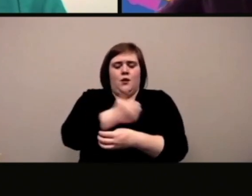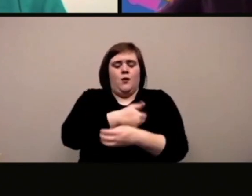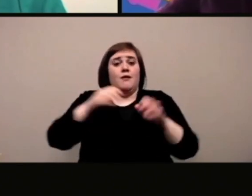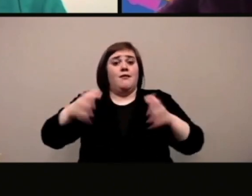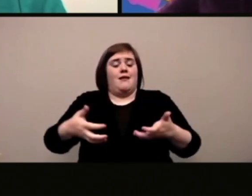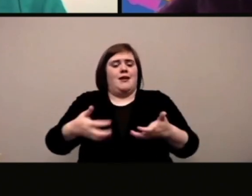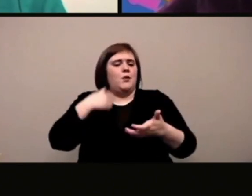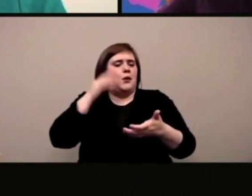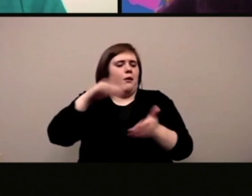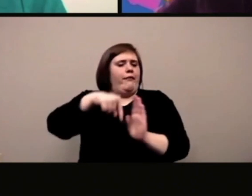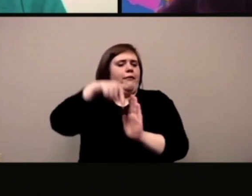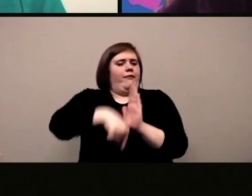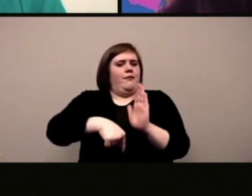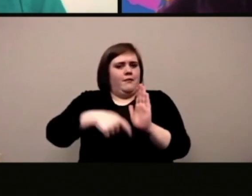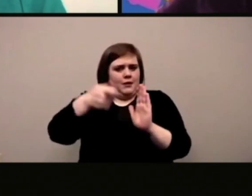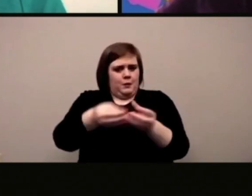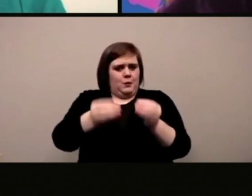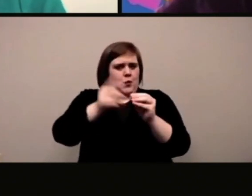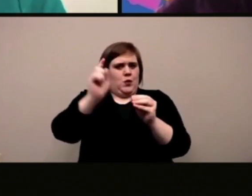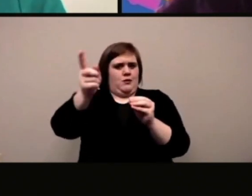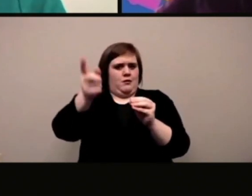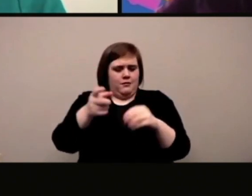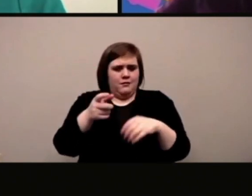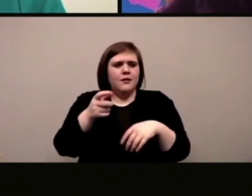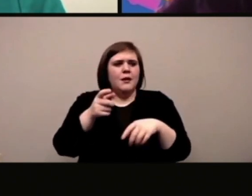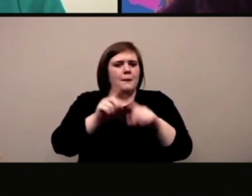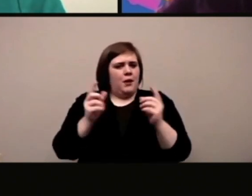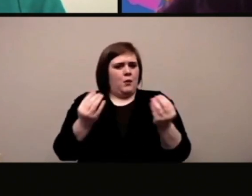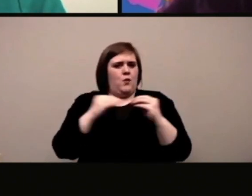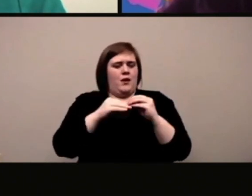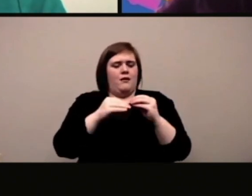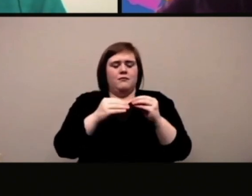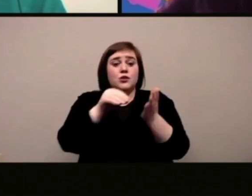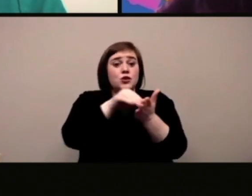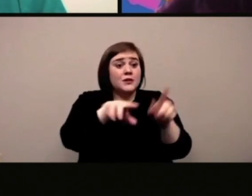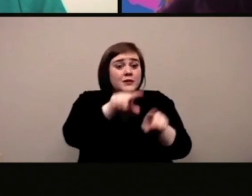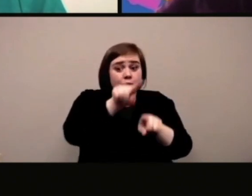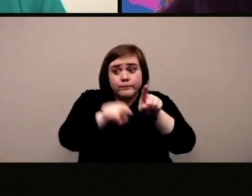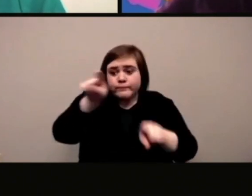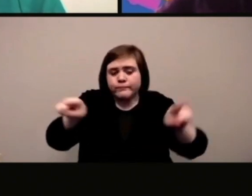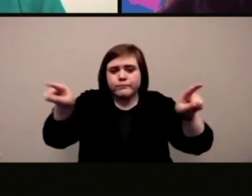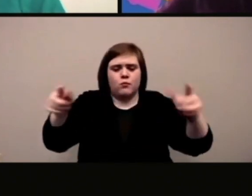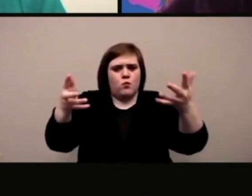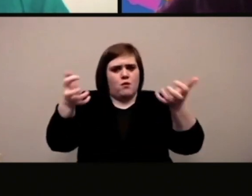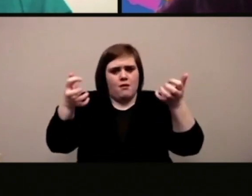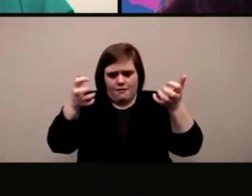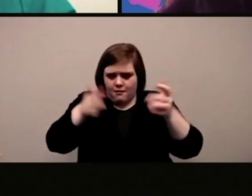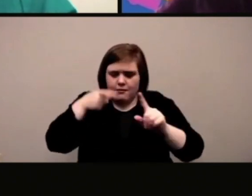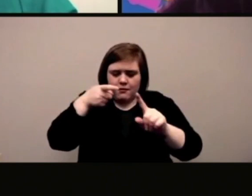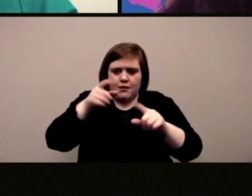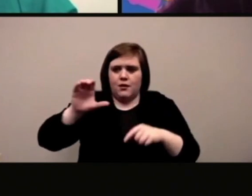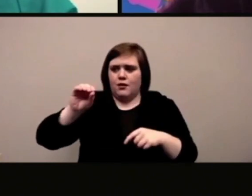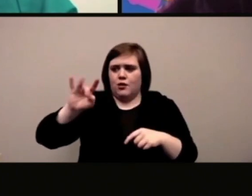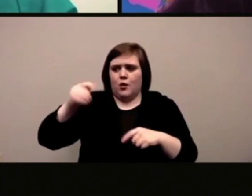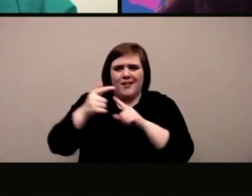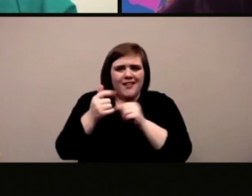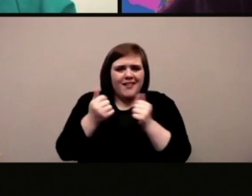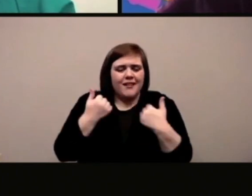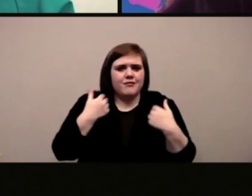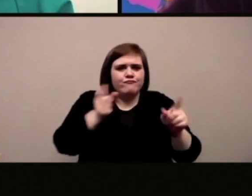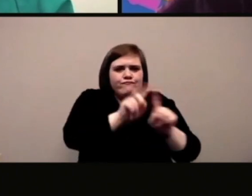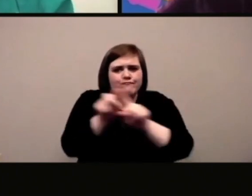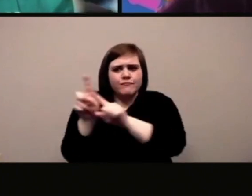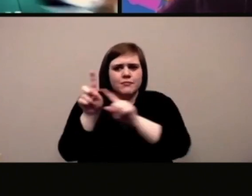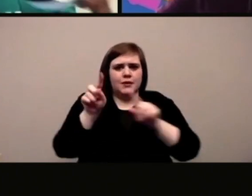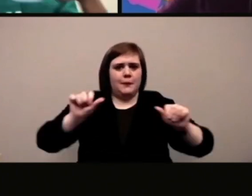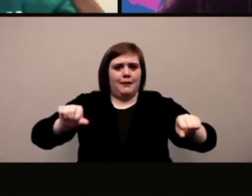into that a little bit more. We want to have a diverse pipeline of students in coding and having these abilities. They have to